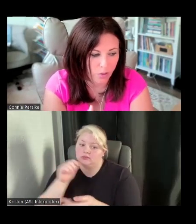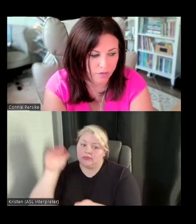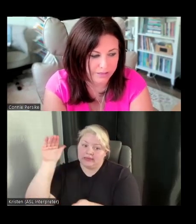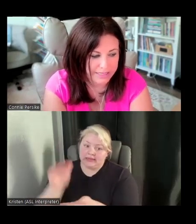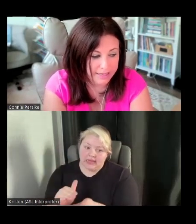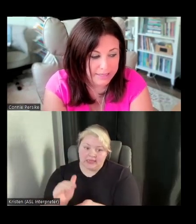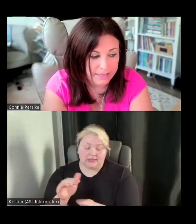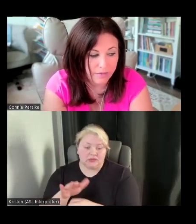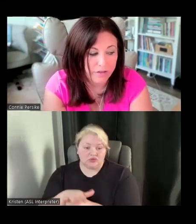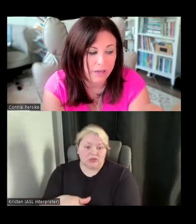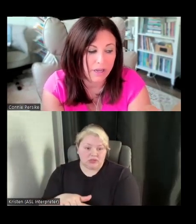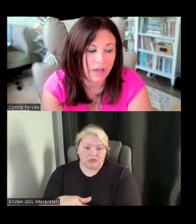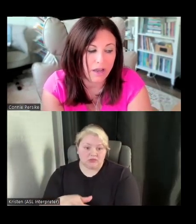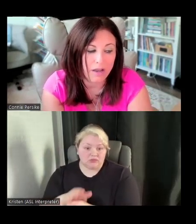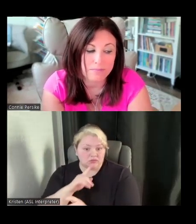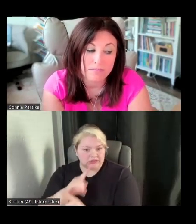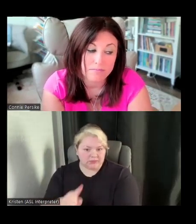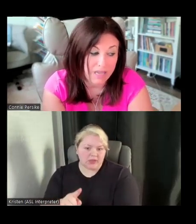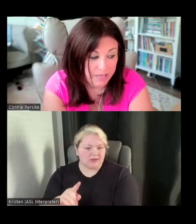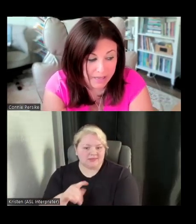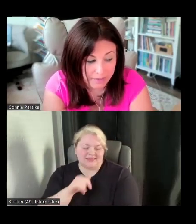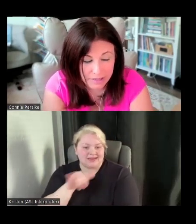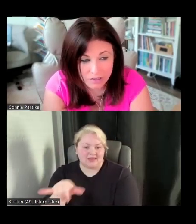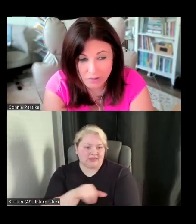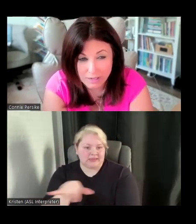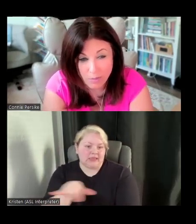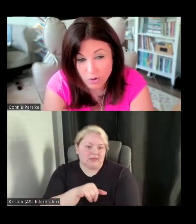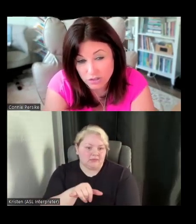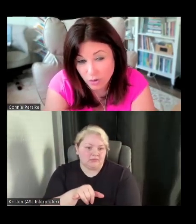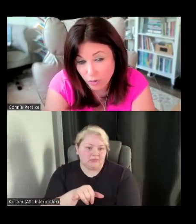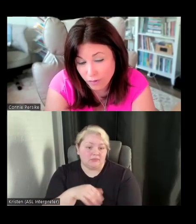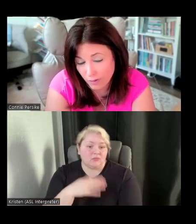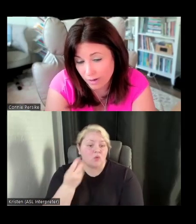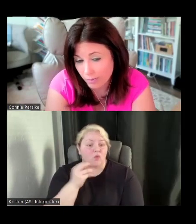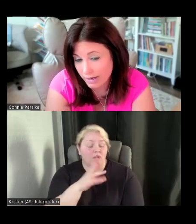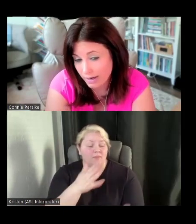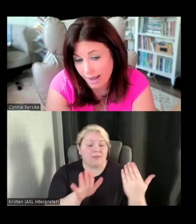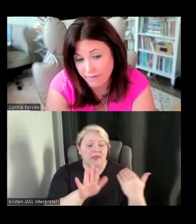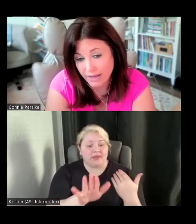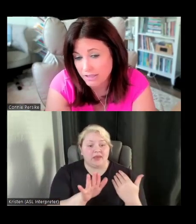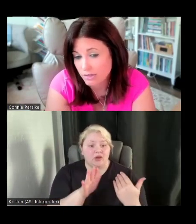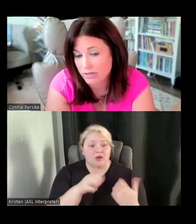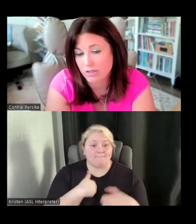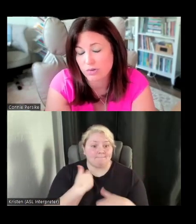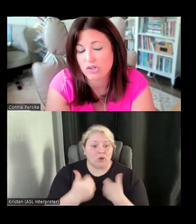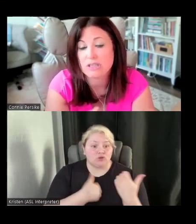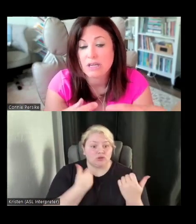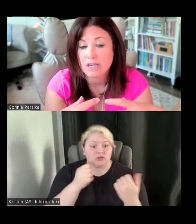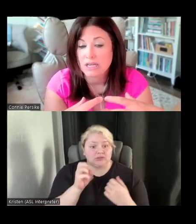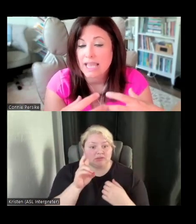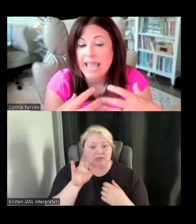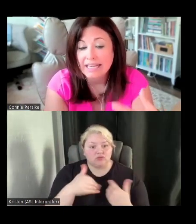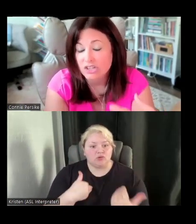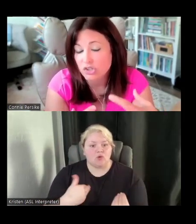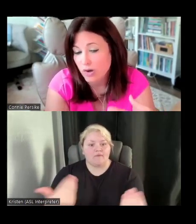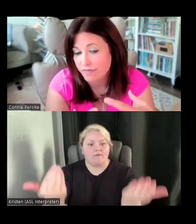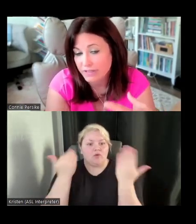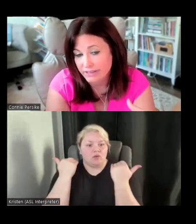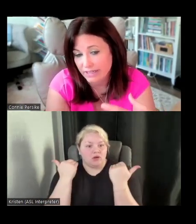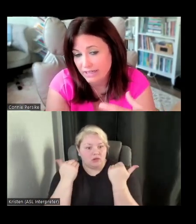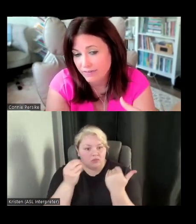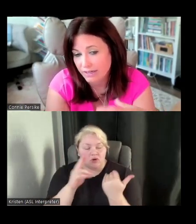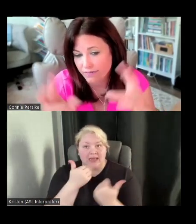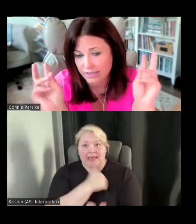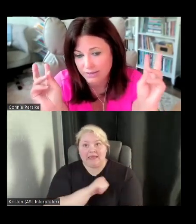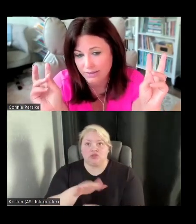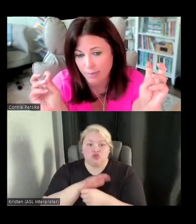that's overly sensitive. Maybe they have sensory and emotional overwhelm. I've had students who just any strong